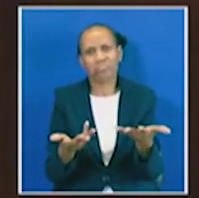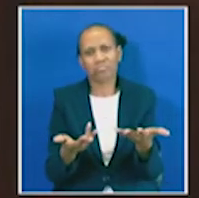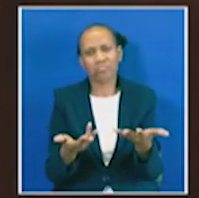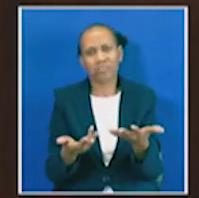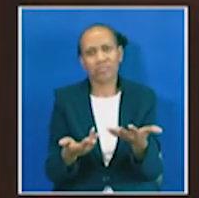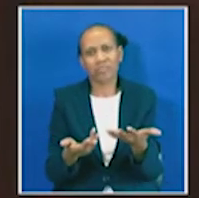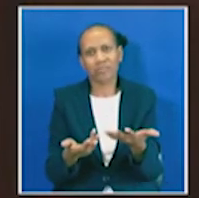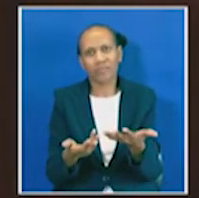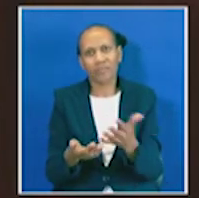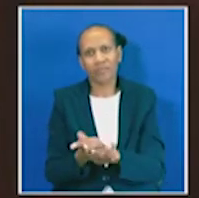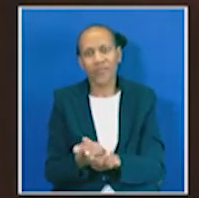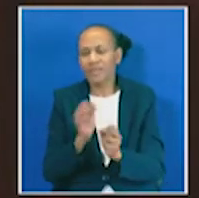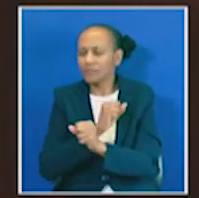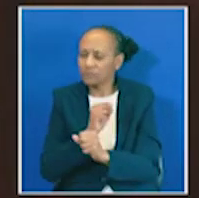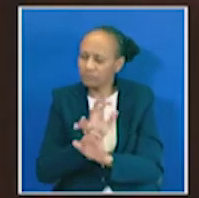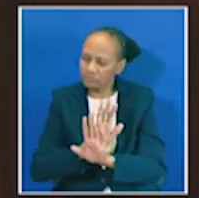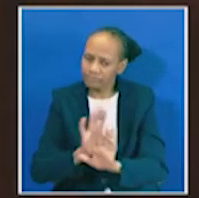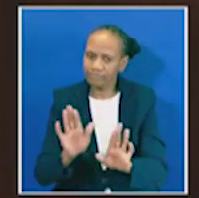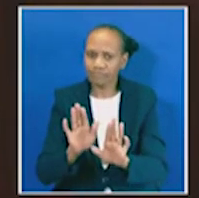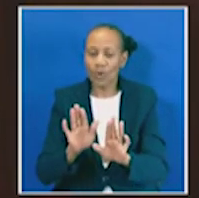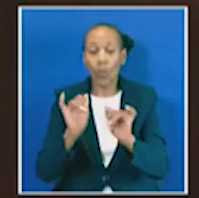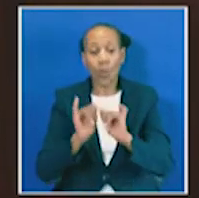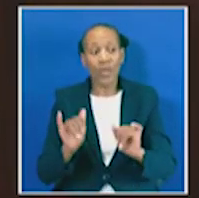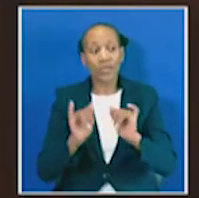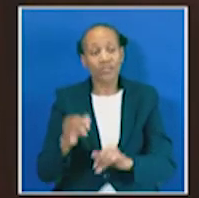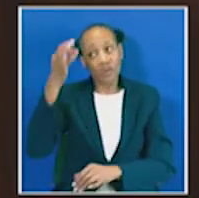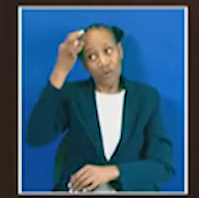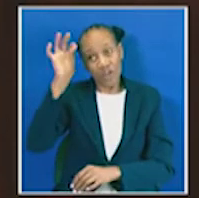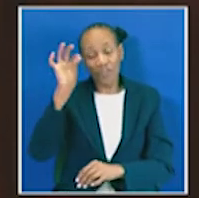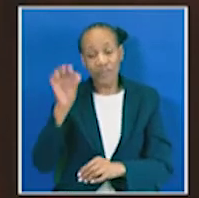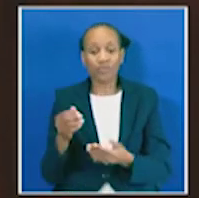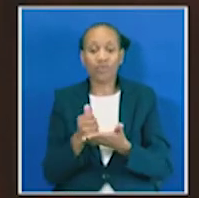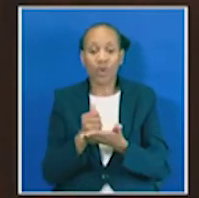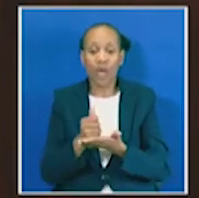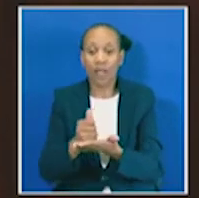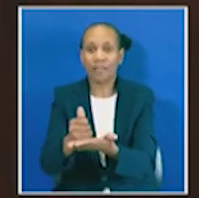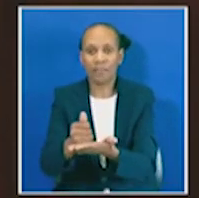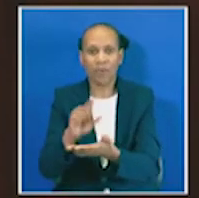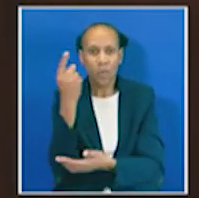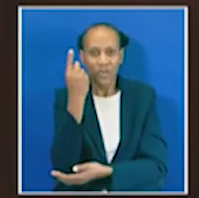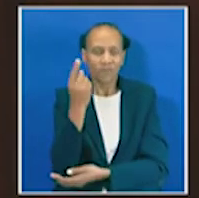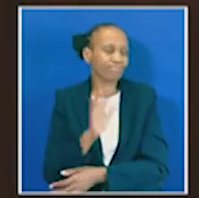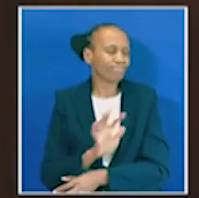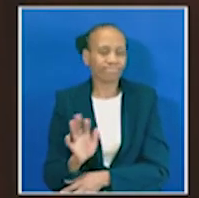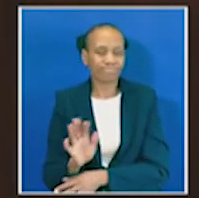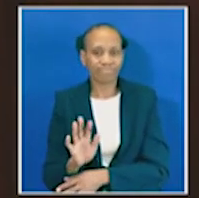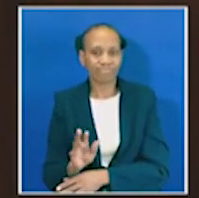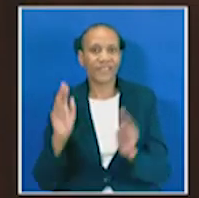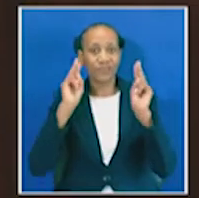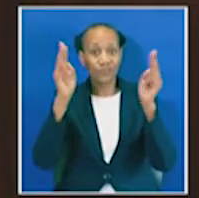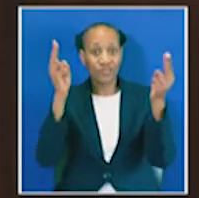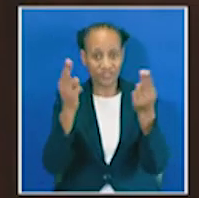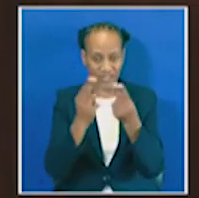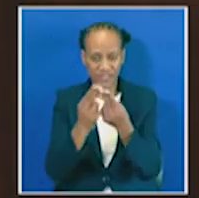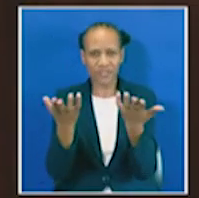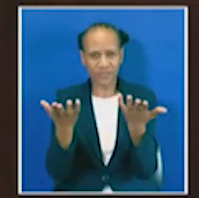exclusion, and to not expect government alone to wave a magic wand. Universities, in their